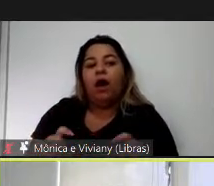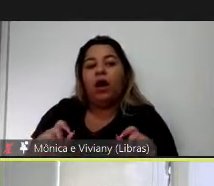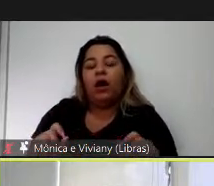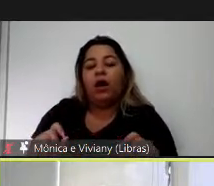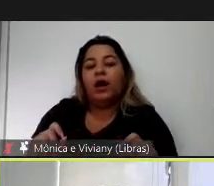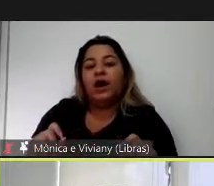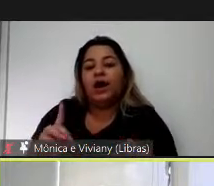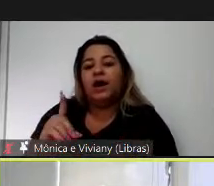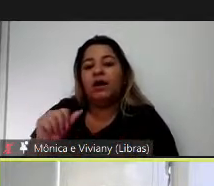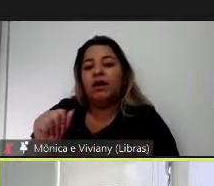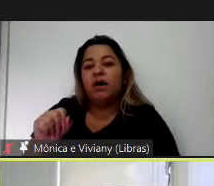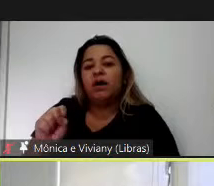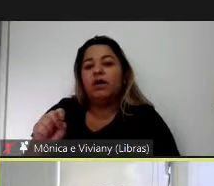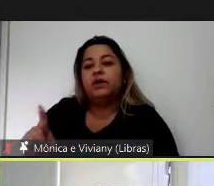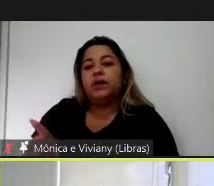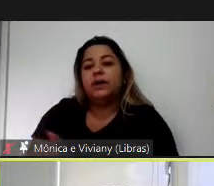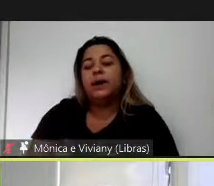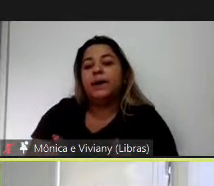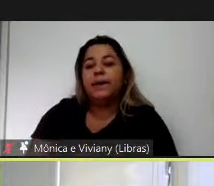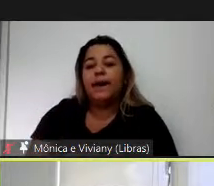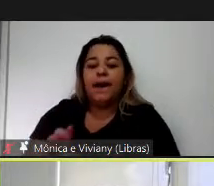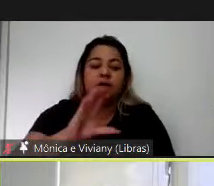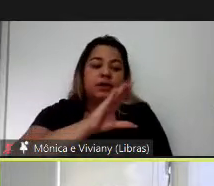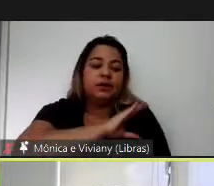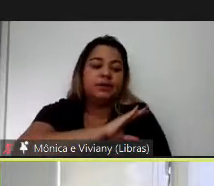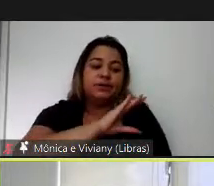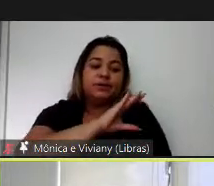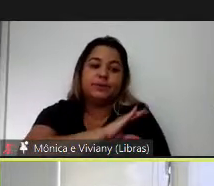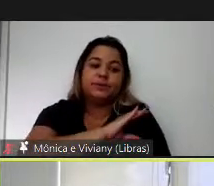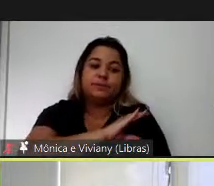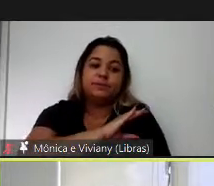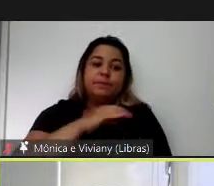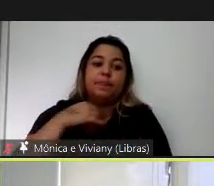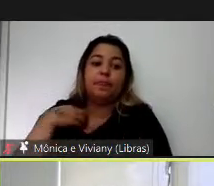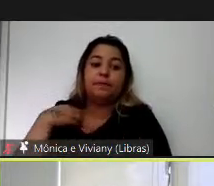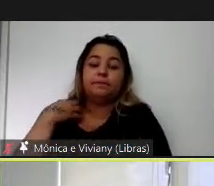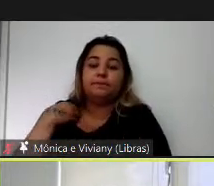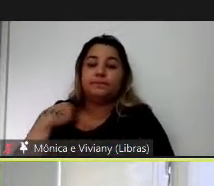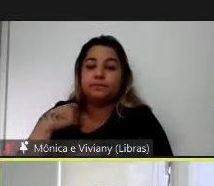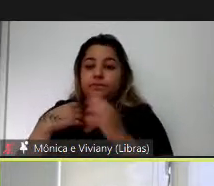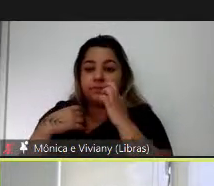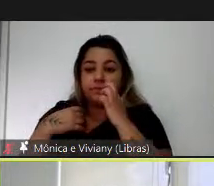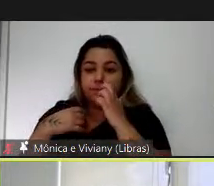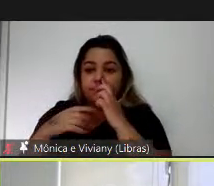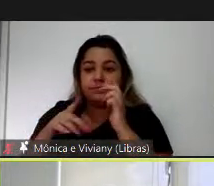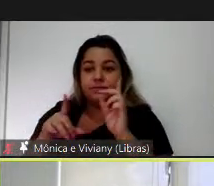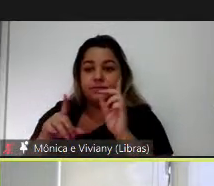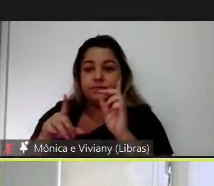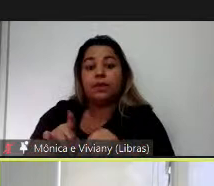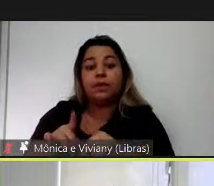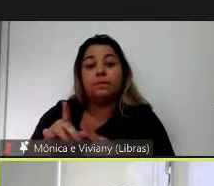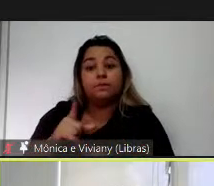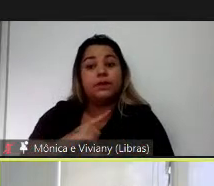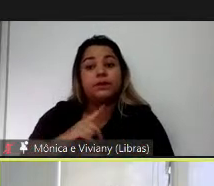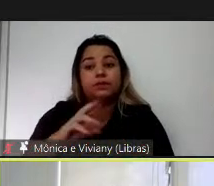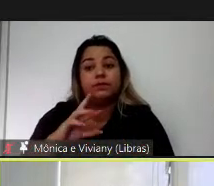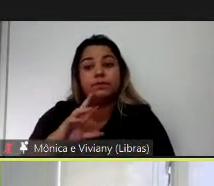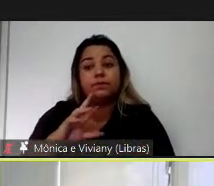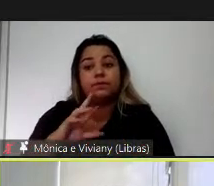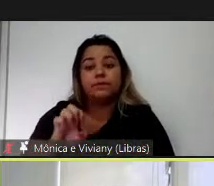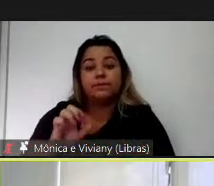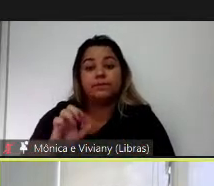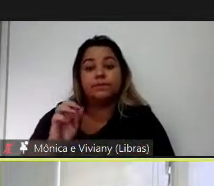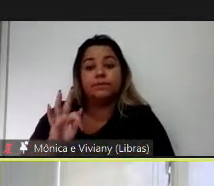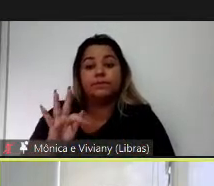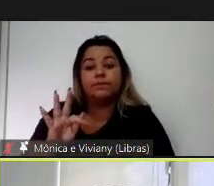access and continue to this primary care. So this